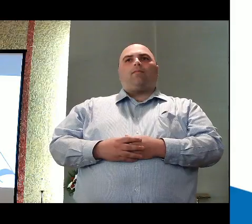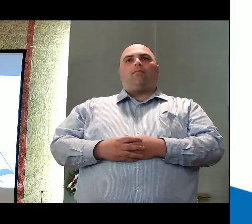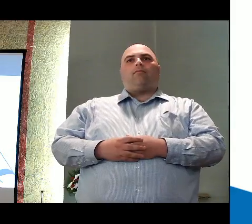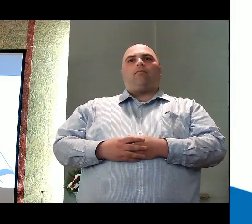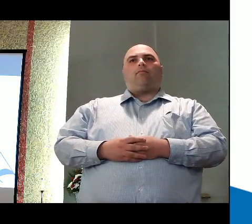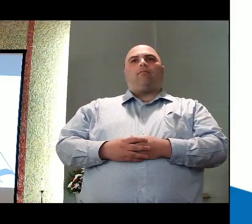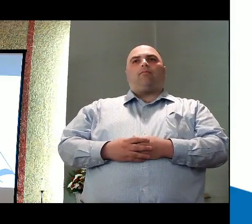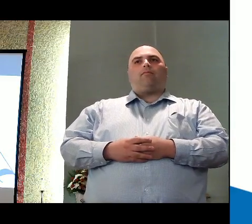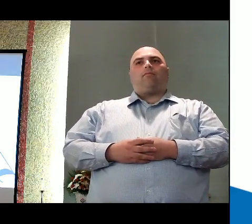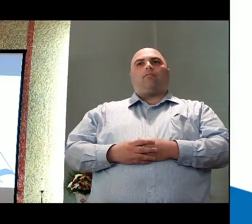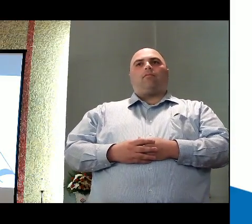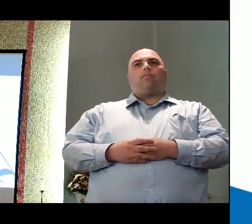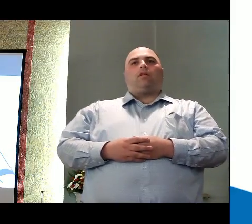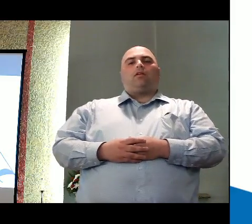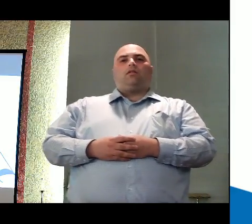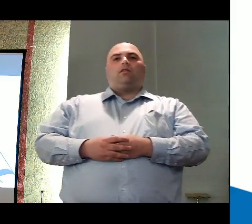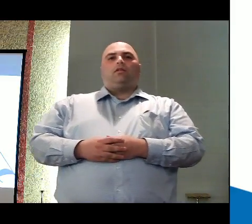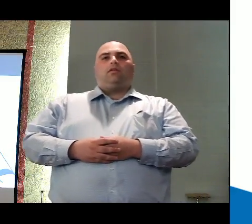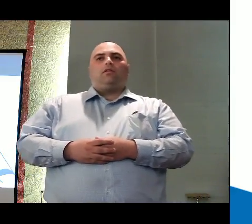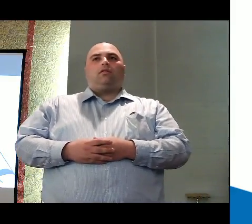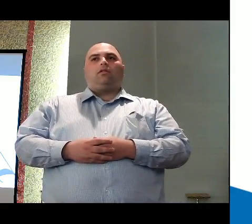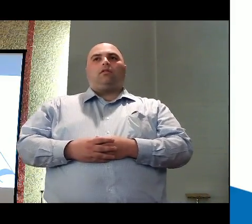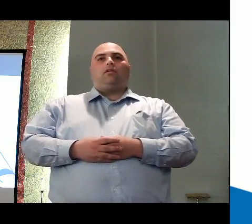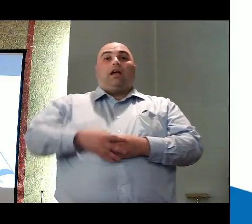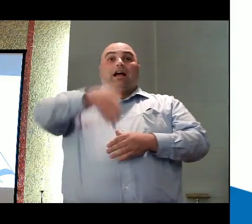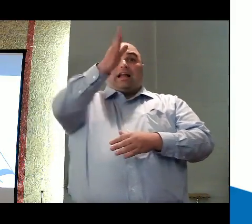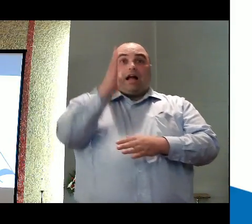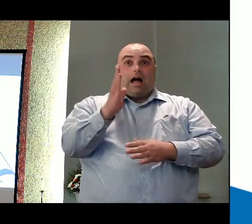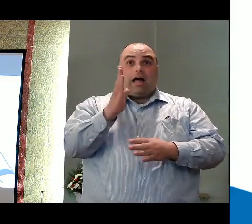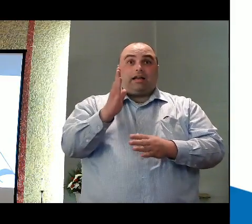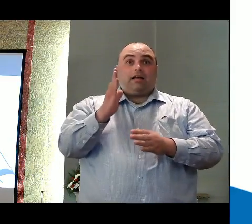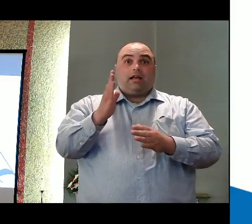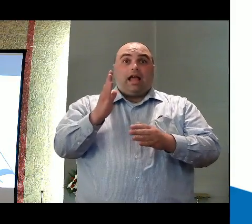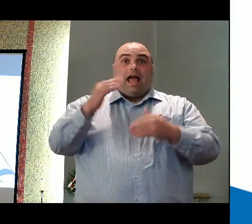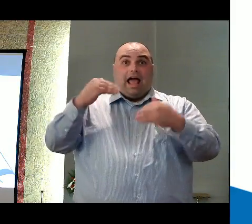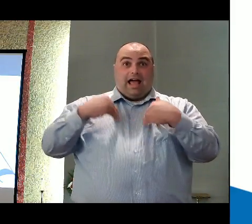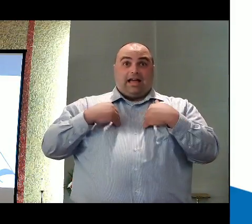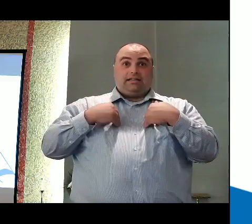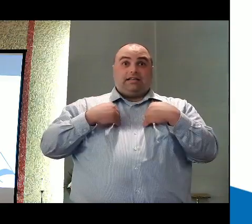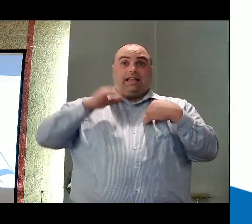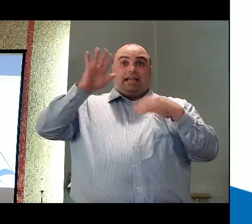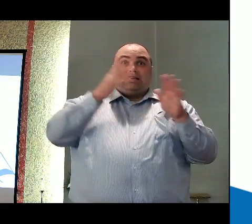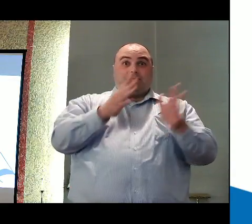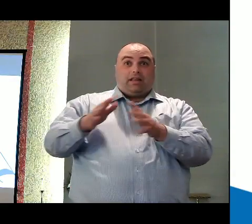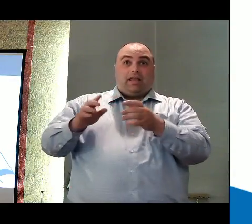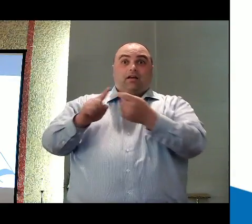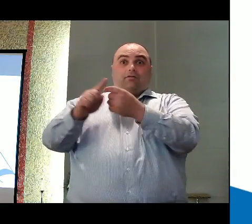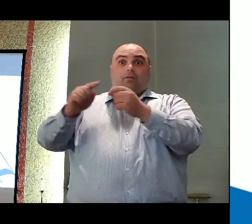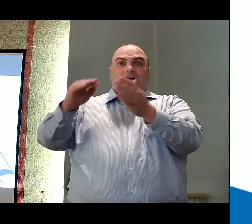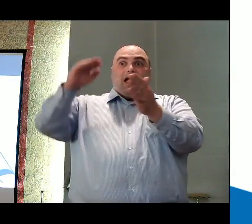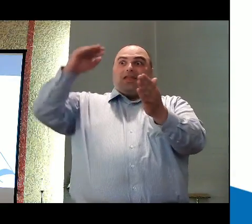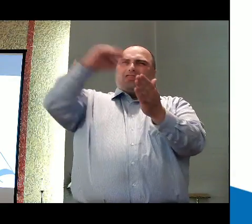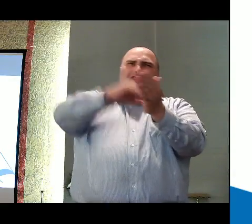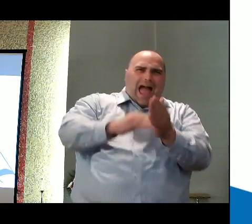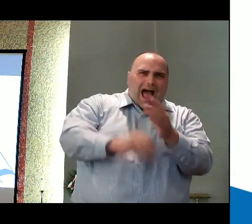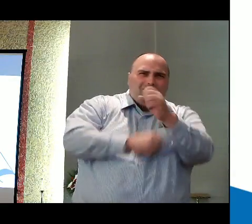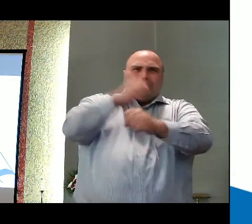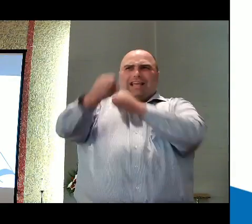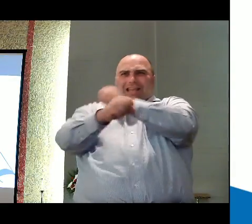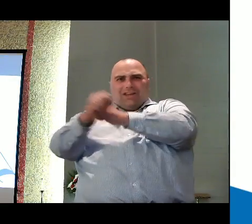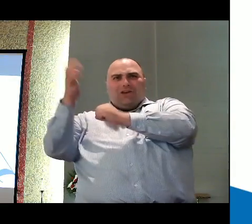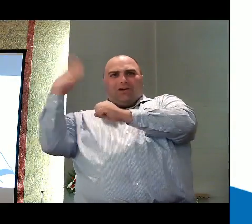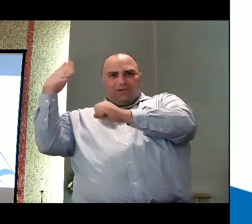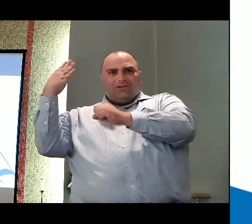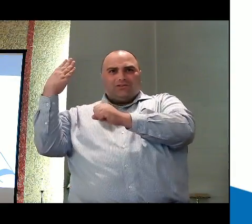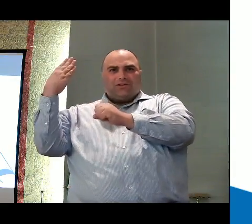plan that God set in motion thousands of years ago. In fact, as we're going to read in 2 Timothy, this plan was put